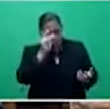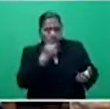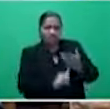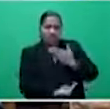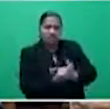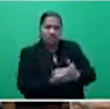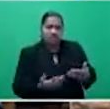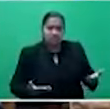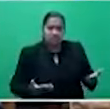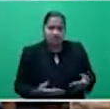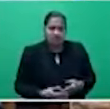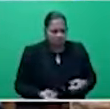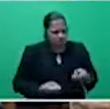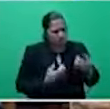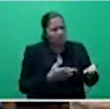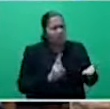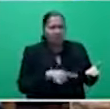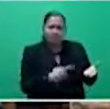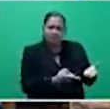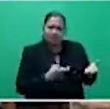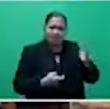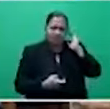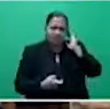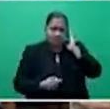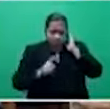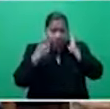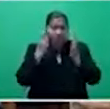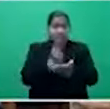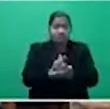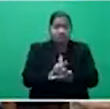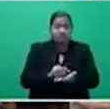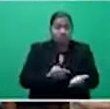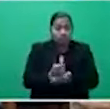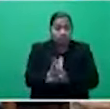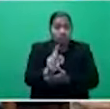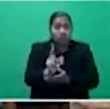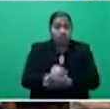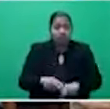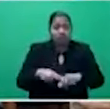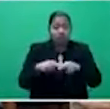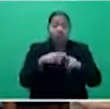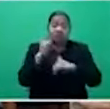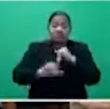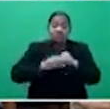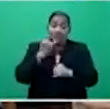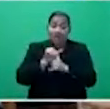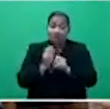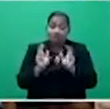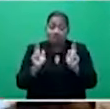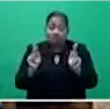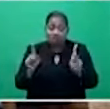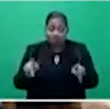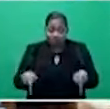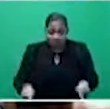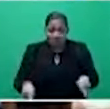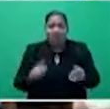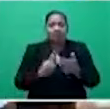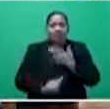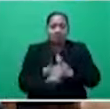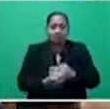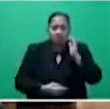given an invitation. But the fact of the matter is, sir, is that Fiji's international presence has been